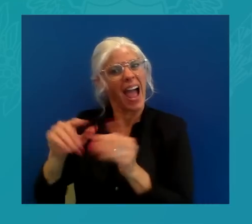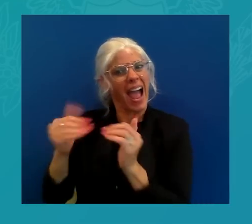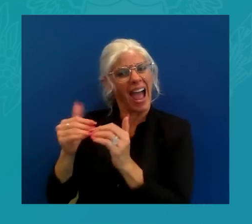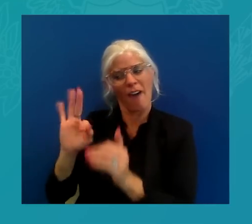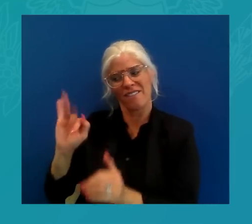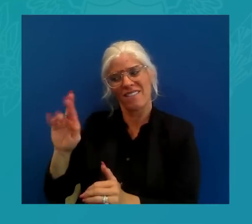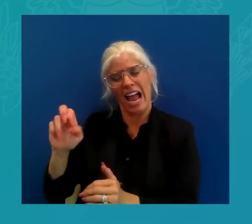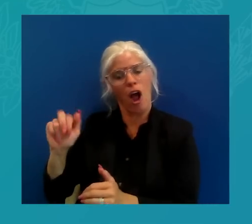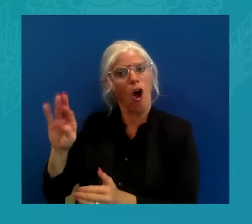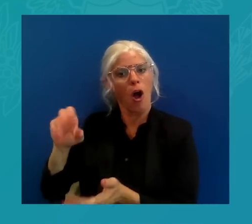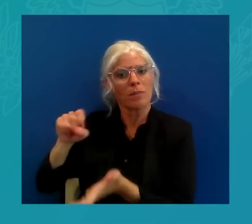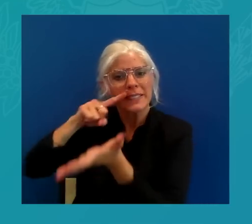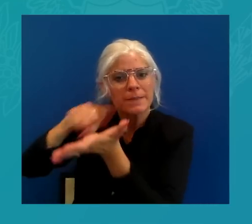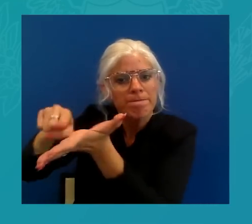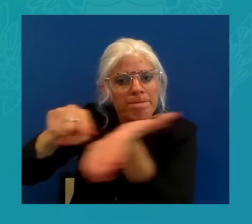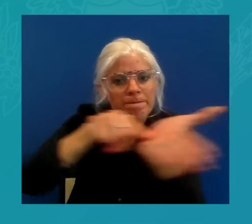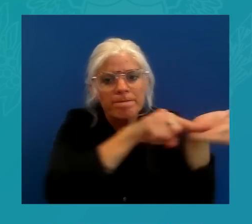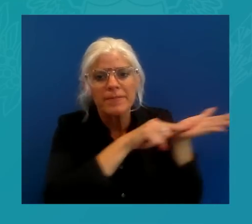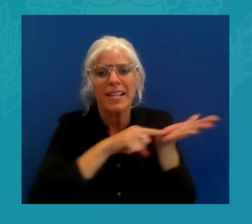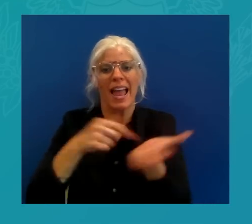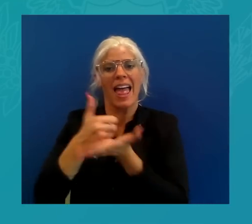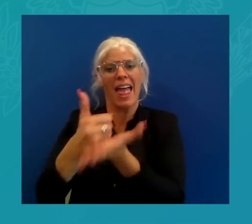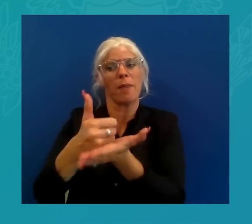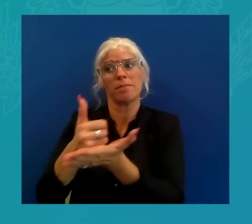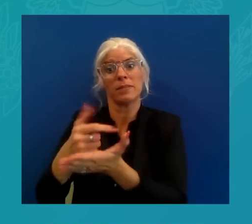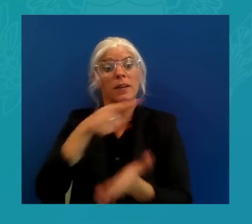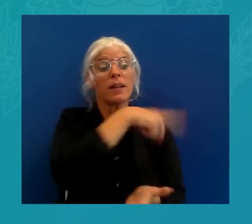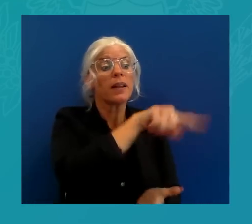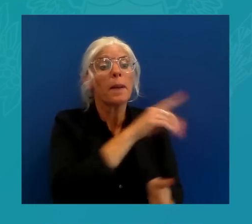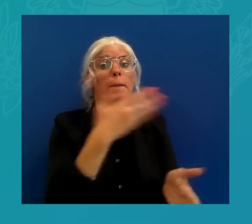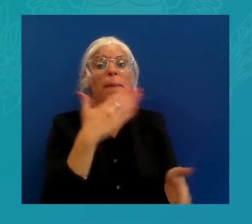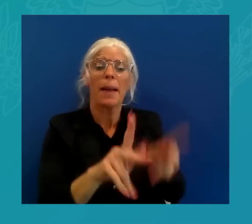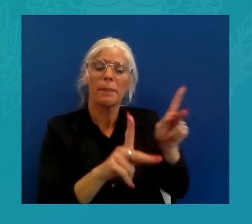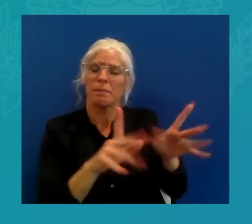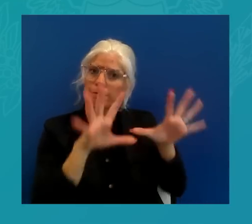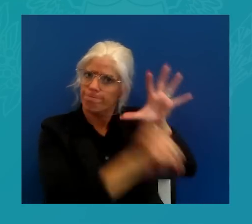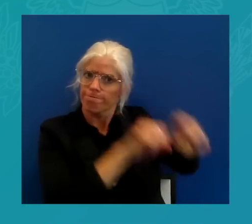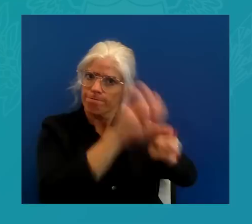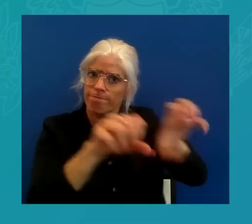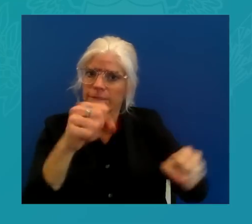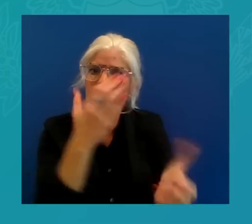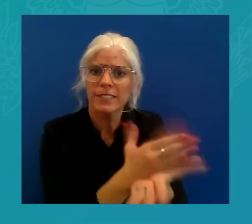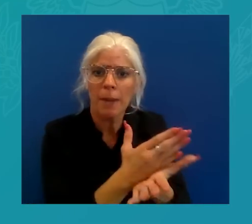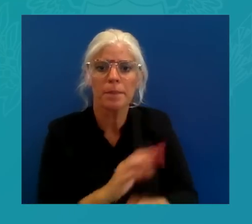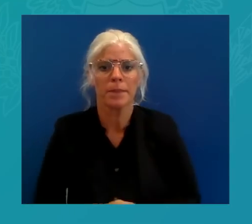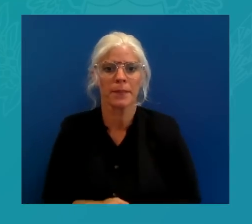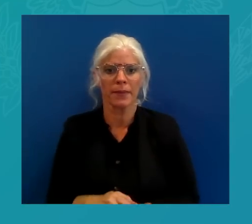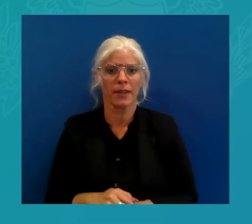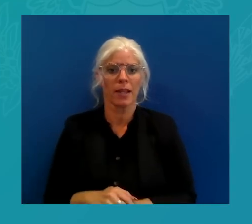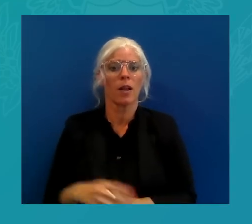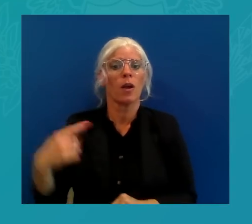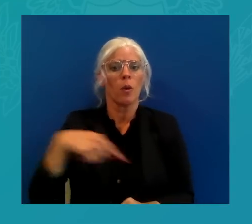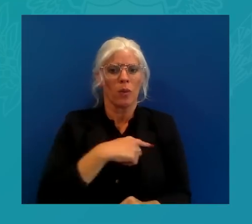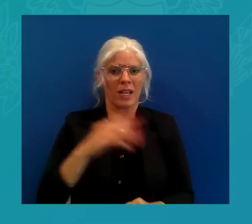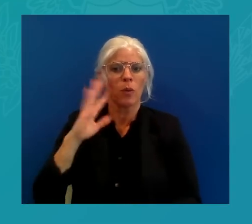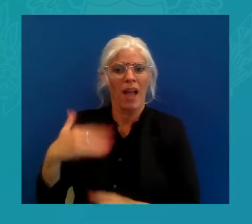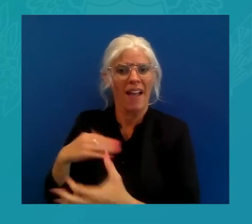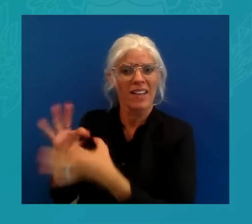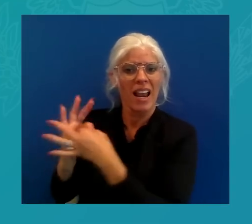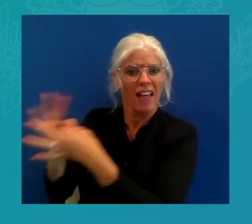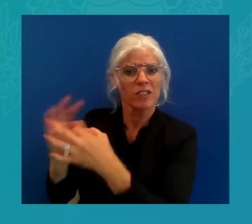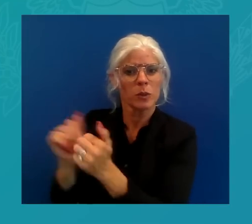Haiti transnational criminal investigative unit in collaboration with the Haitian National Police